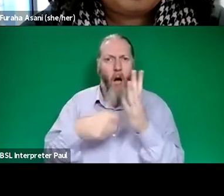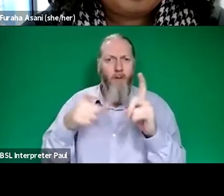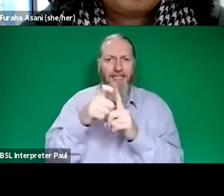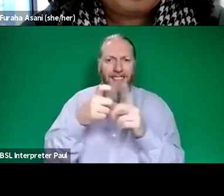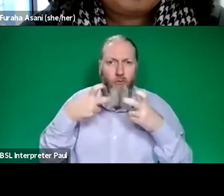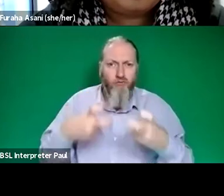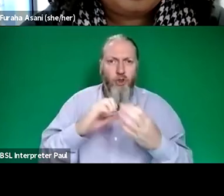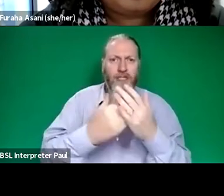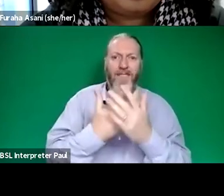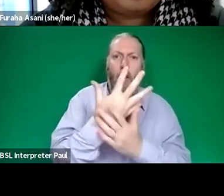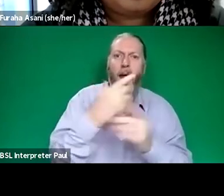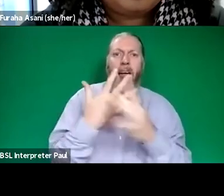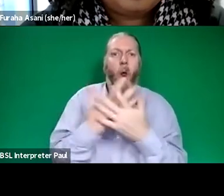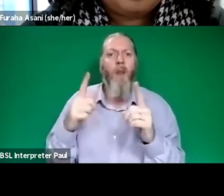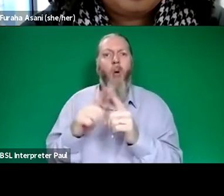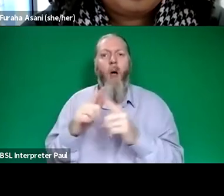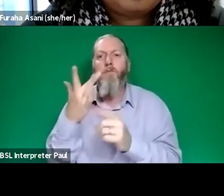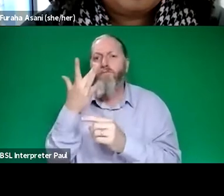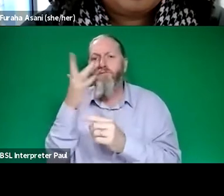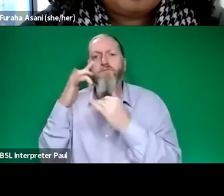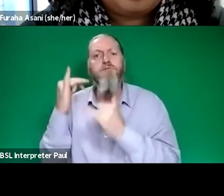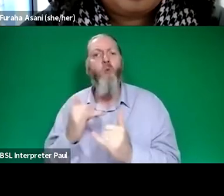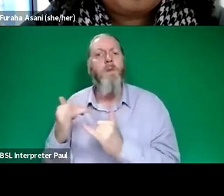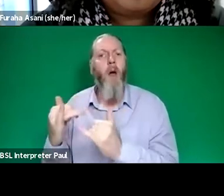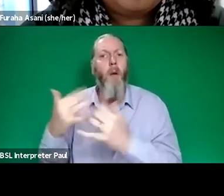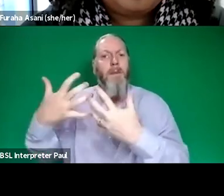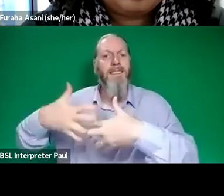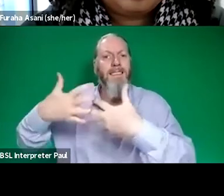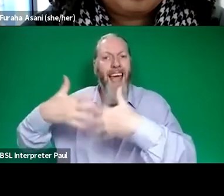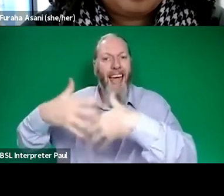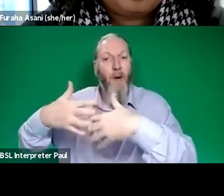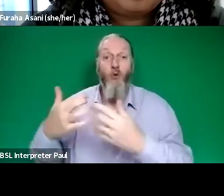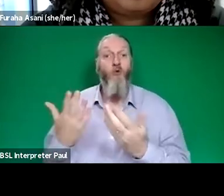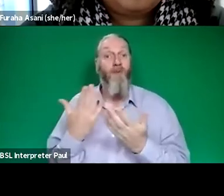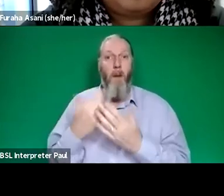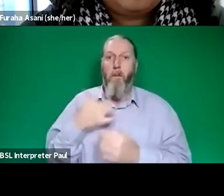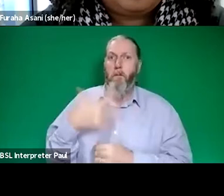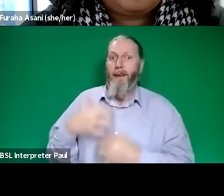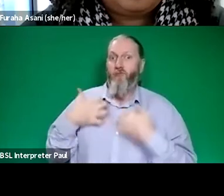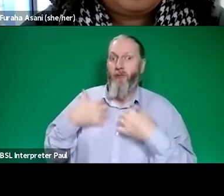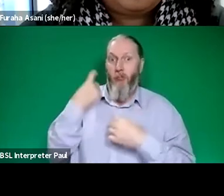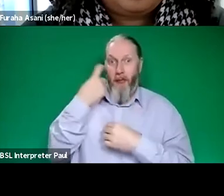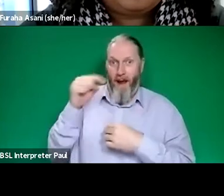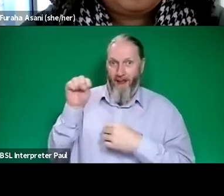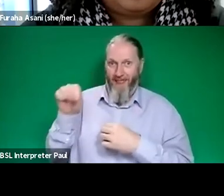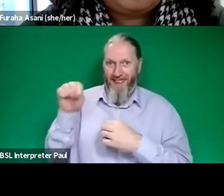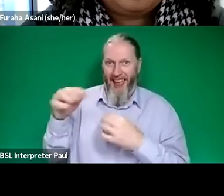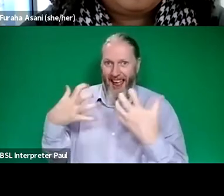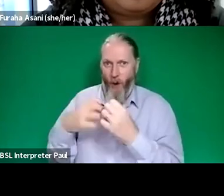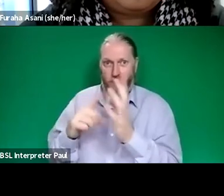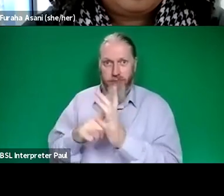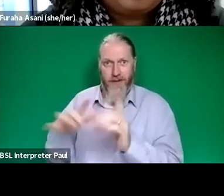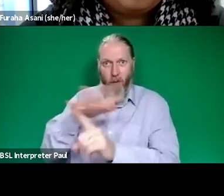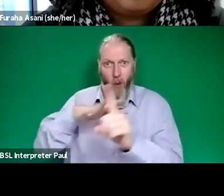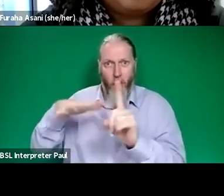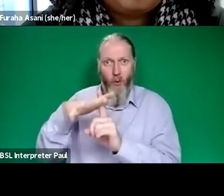basis of an exploration into how a community of practice is grown and nurtured, and how that community drives forward the creative technology of the Southwest.